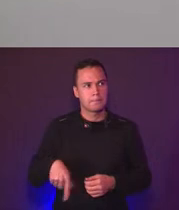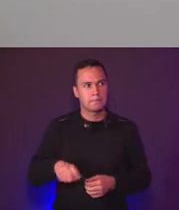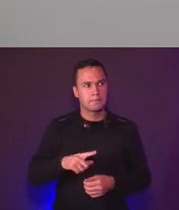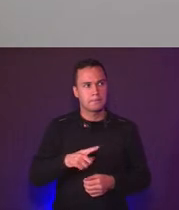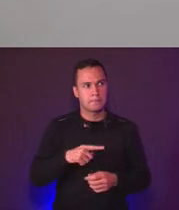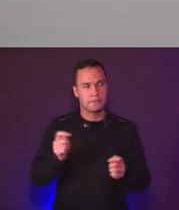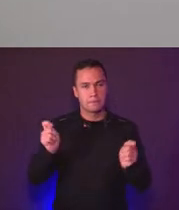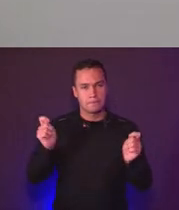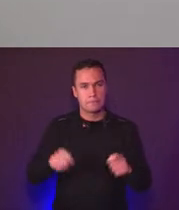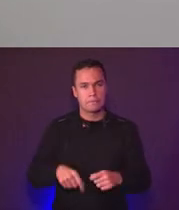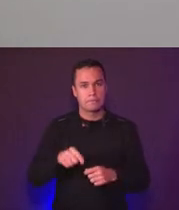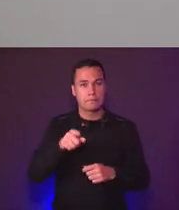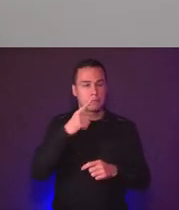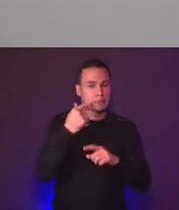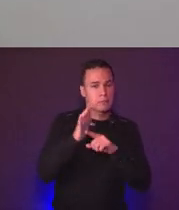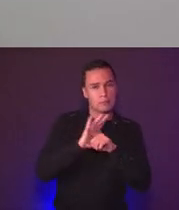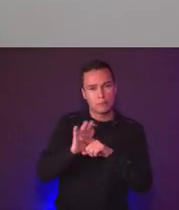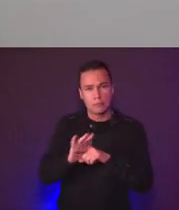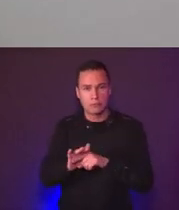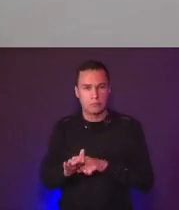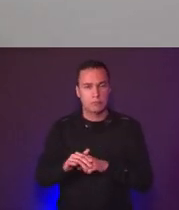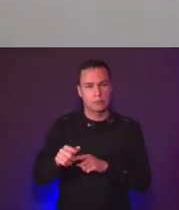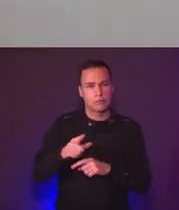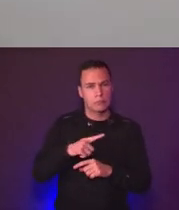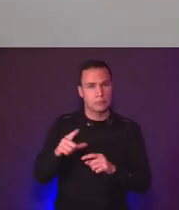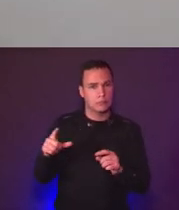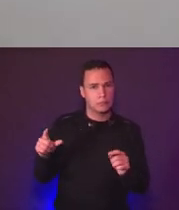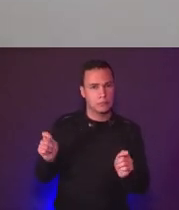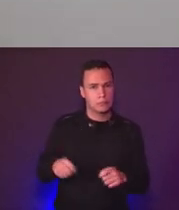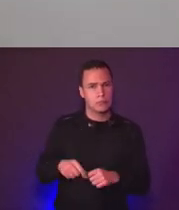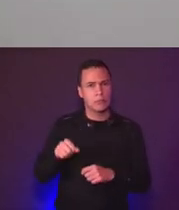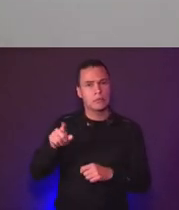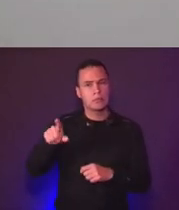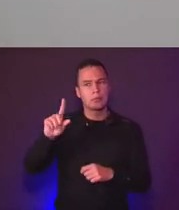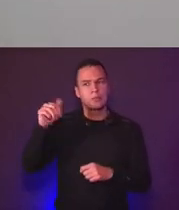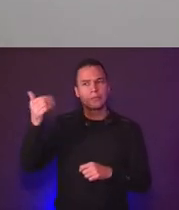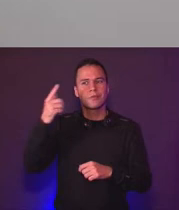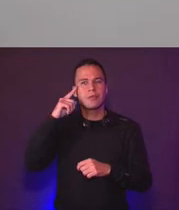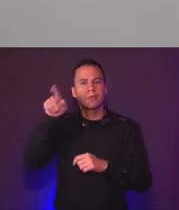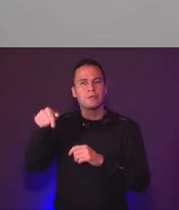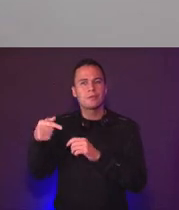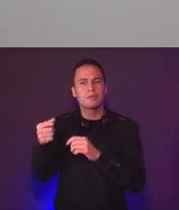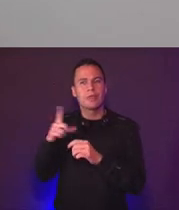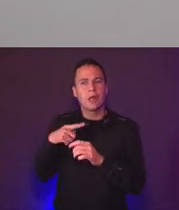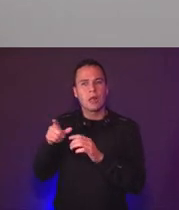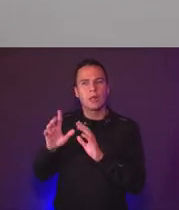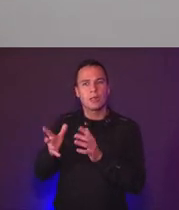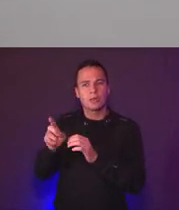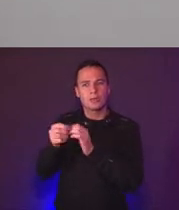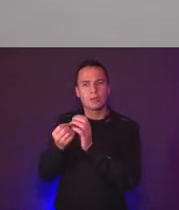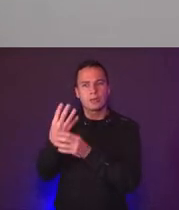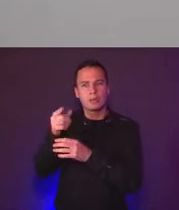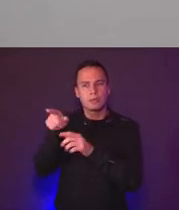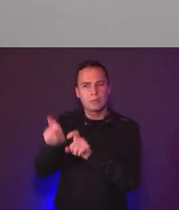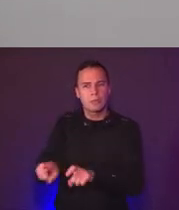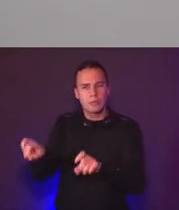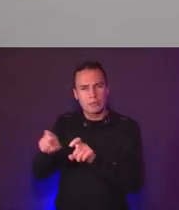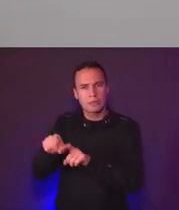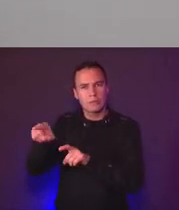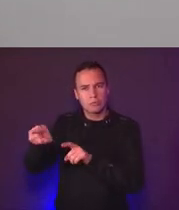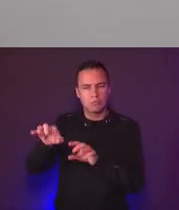I got involved with investigative reporters and editors and their newly created National Institute for Computer-Assisted